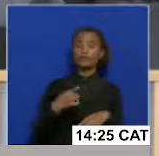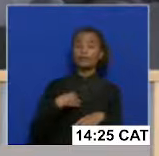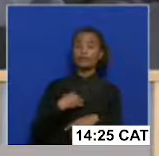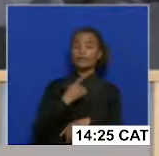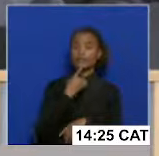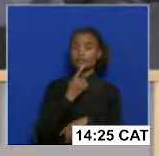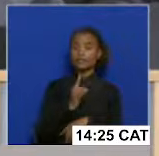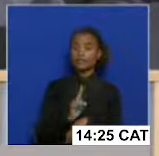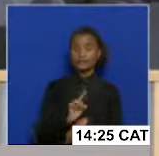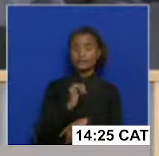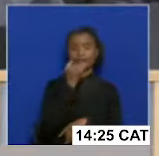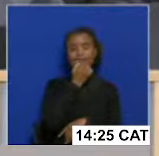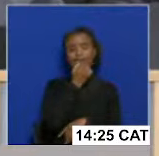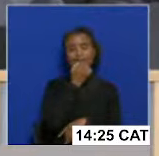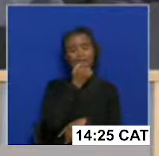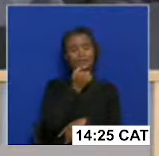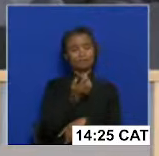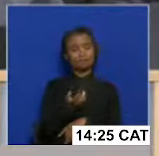apology.